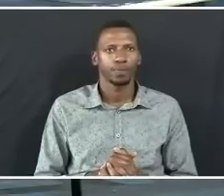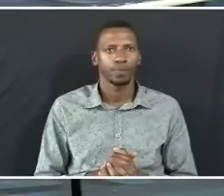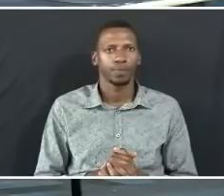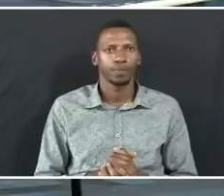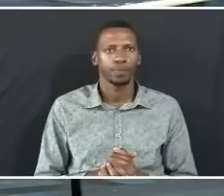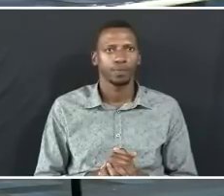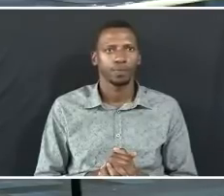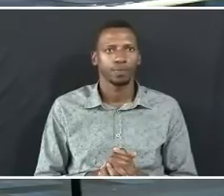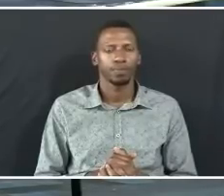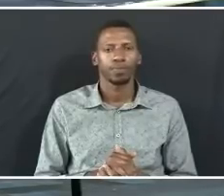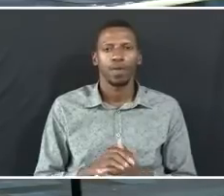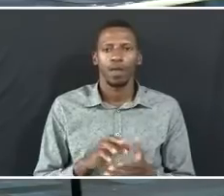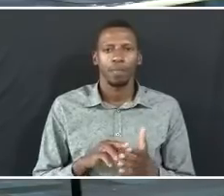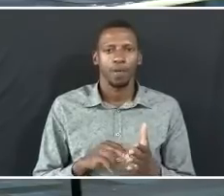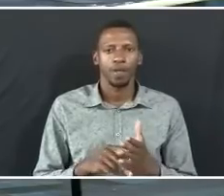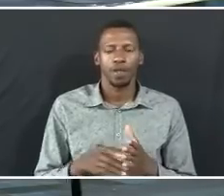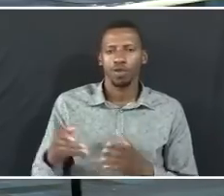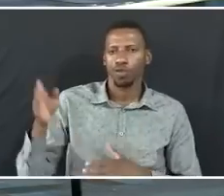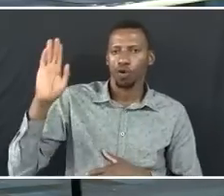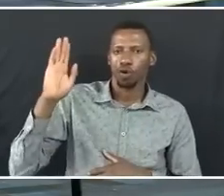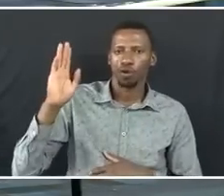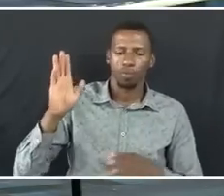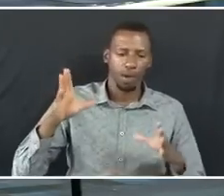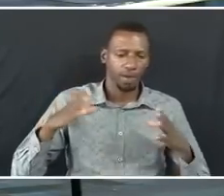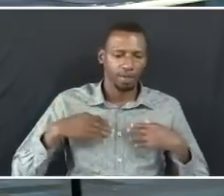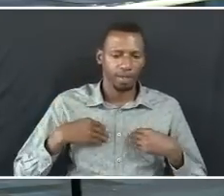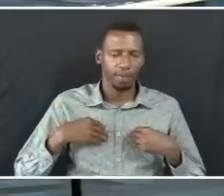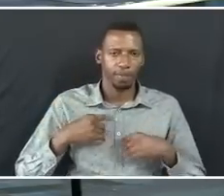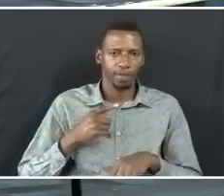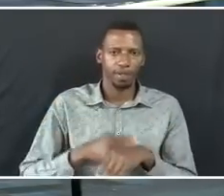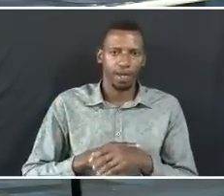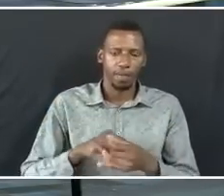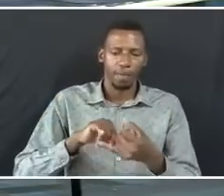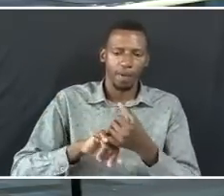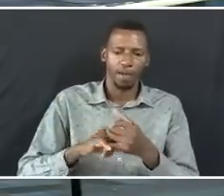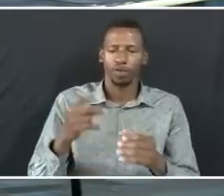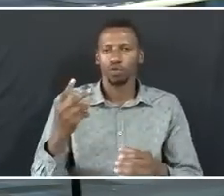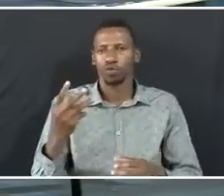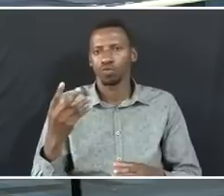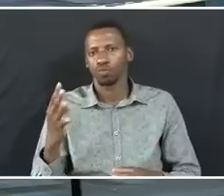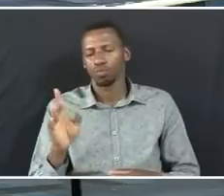So the Lord didn't approve polygamy.